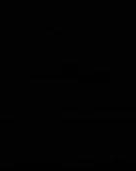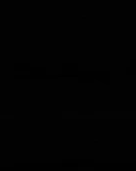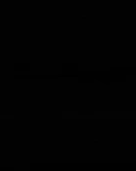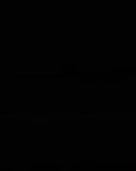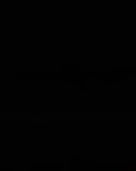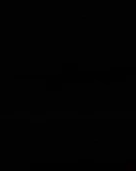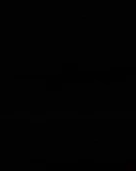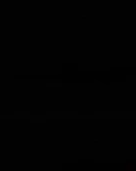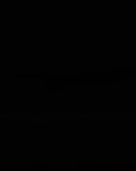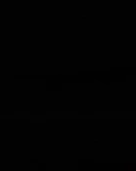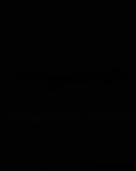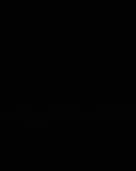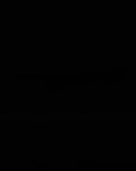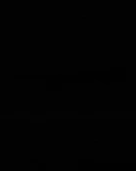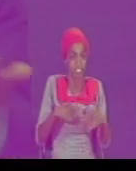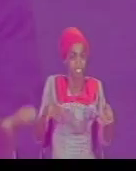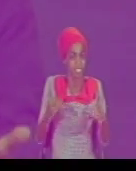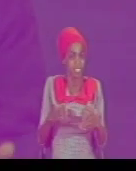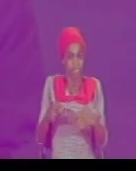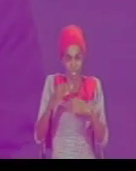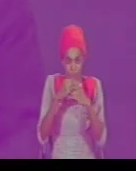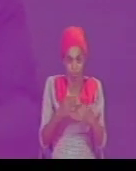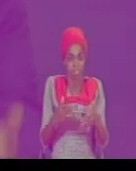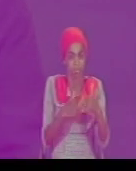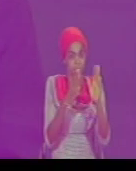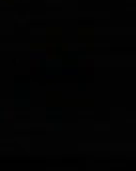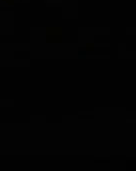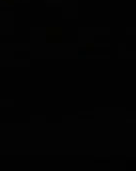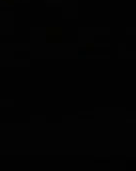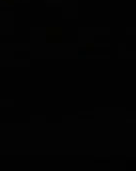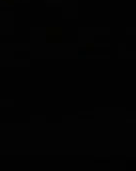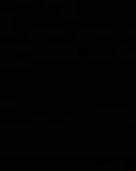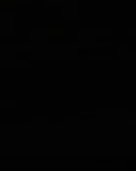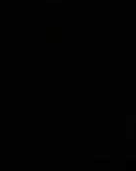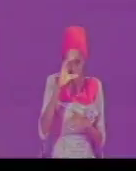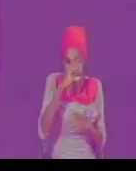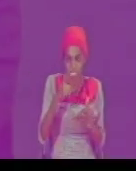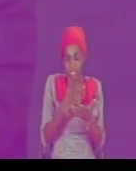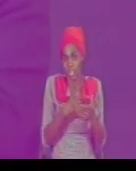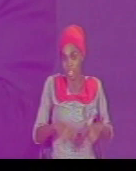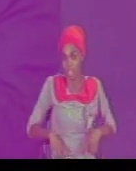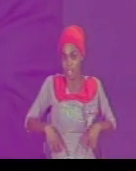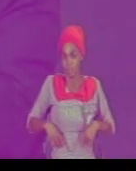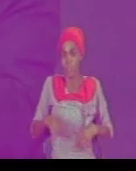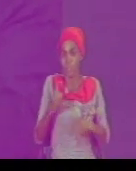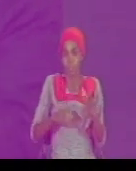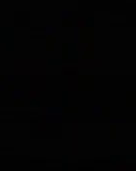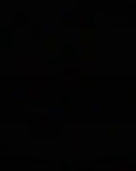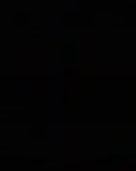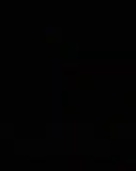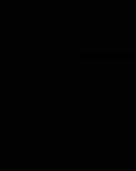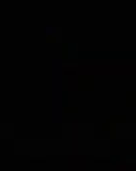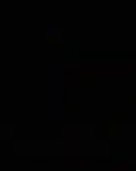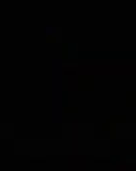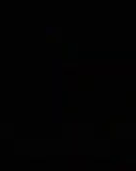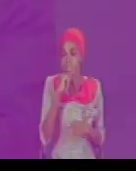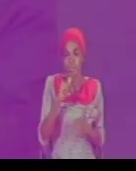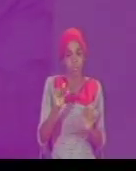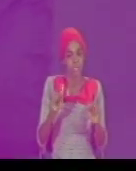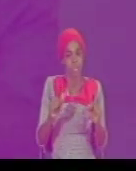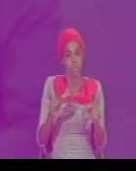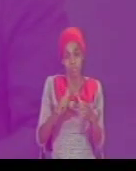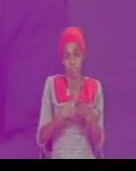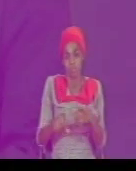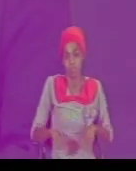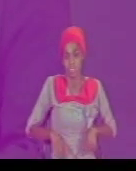even the worship leaders, check up their history, check up what they're doing. They are not able to live a